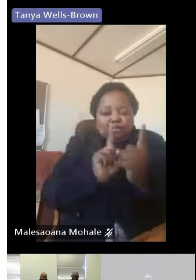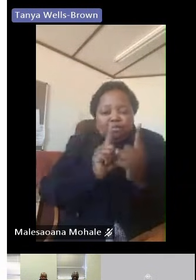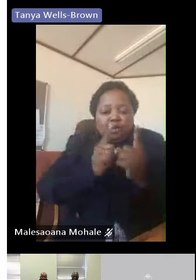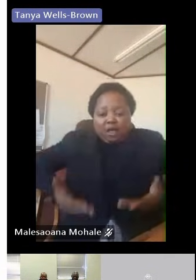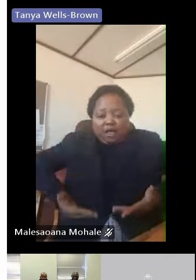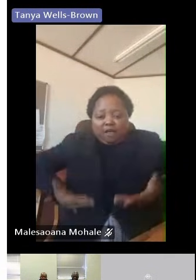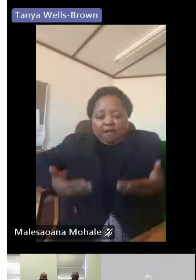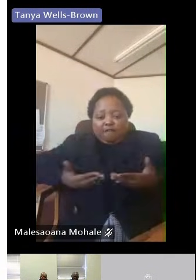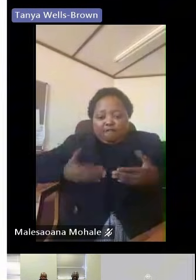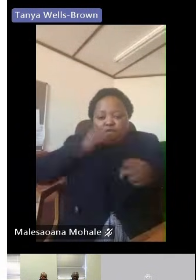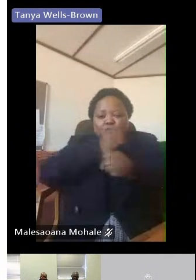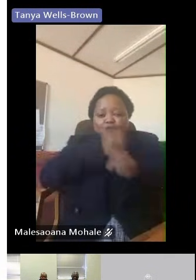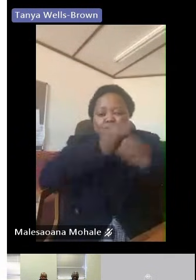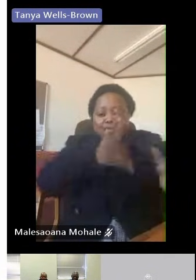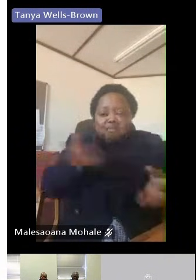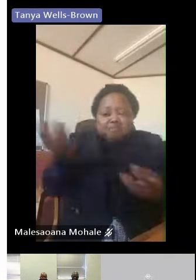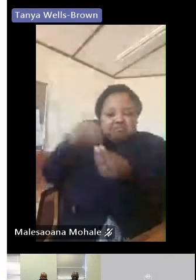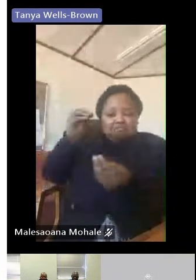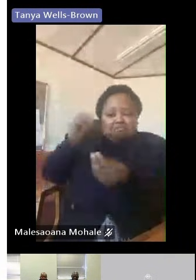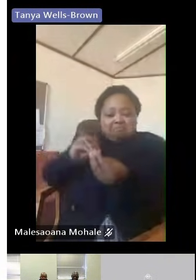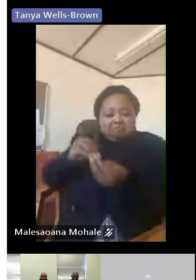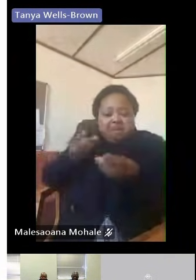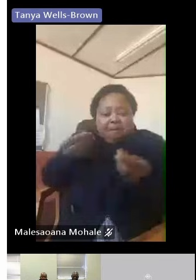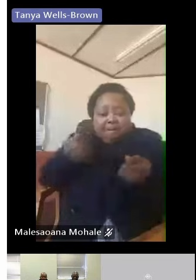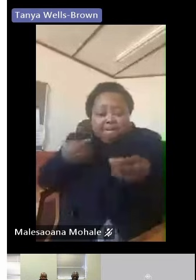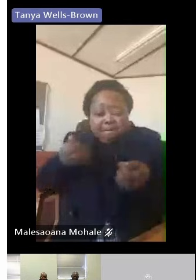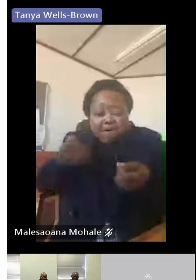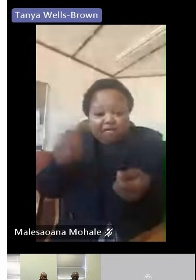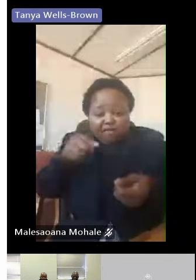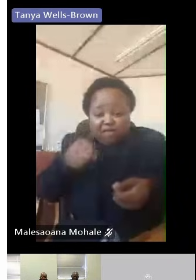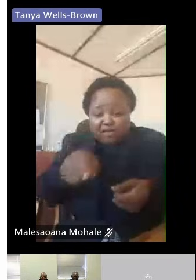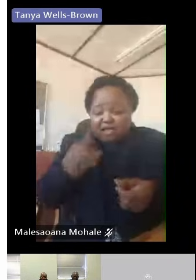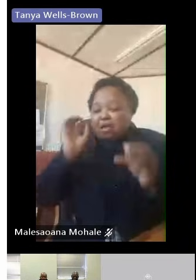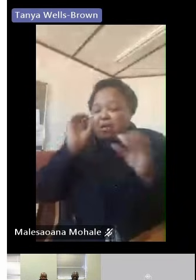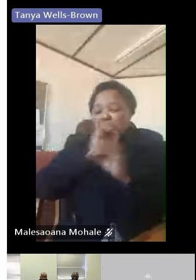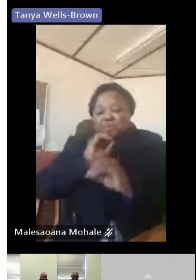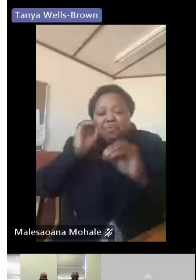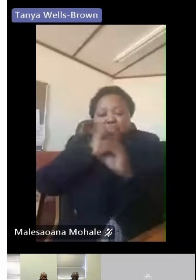for this. It's something that adds on to their